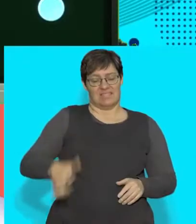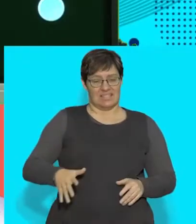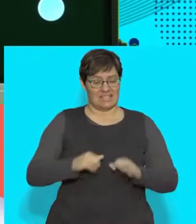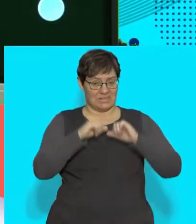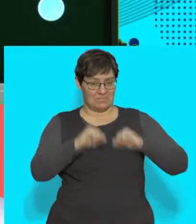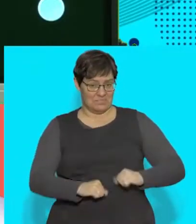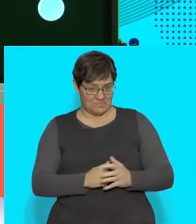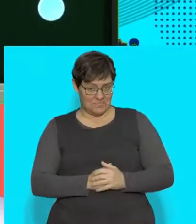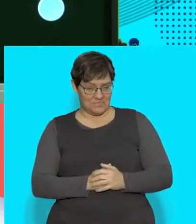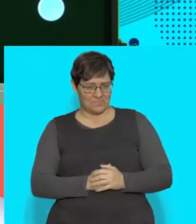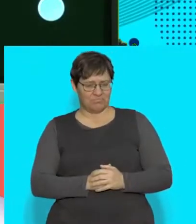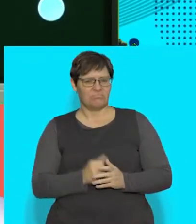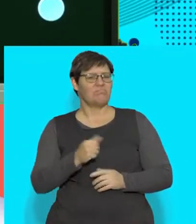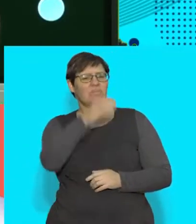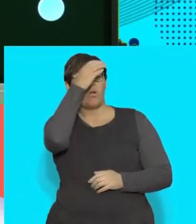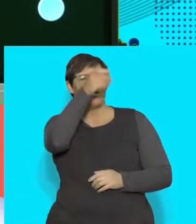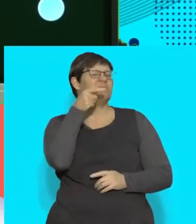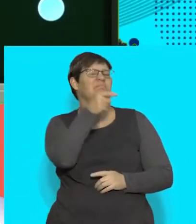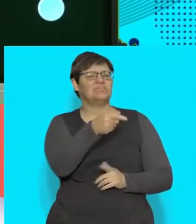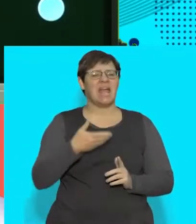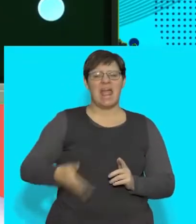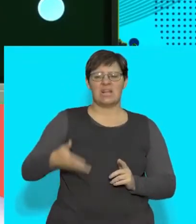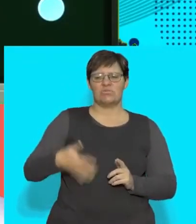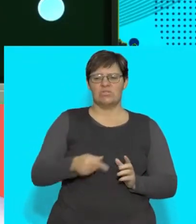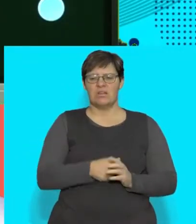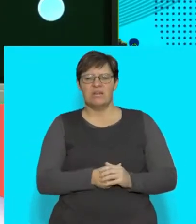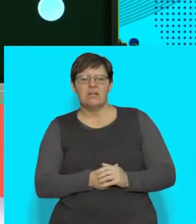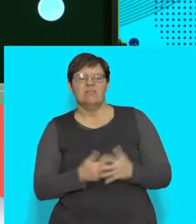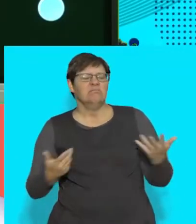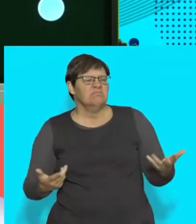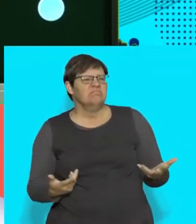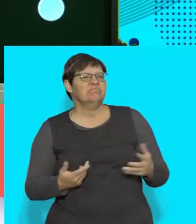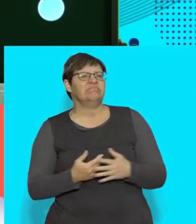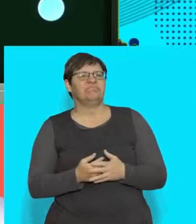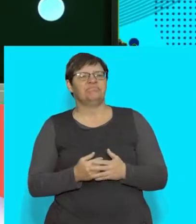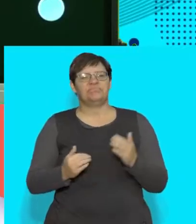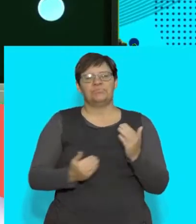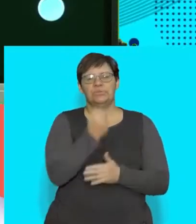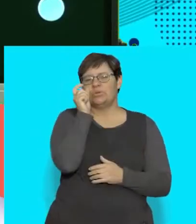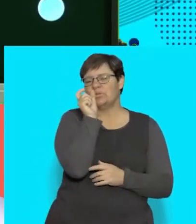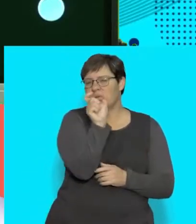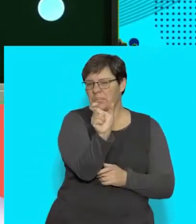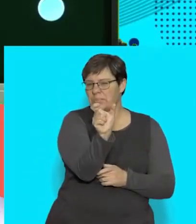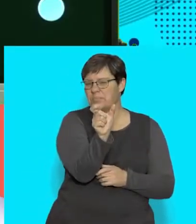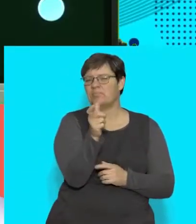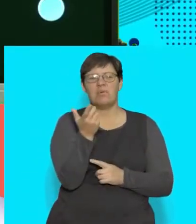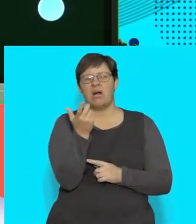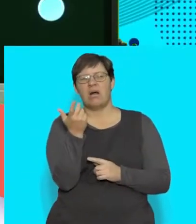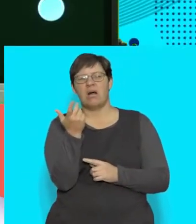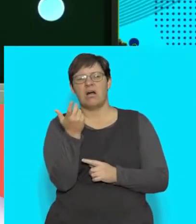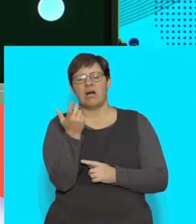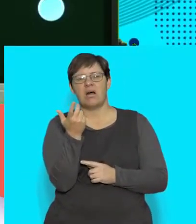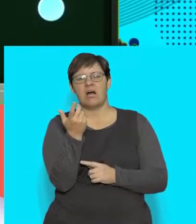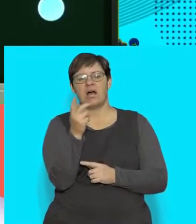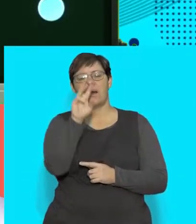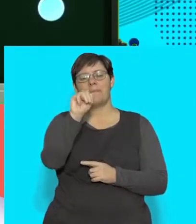of excretion, right, where it's a new term, where we get rid of metabolic waste